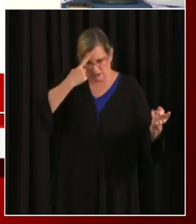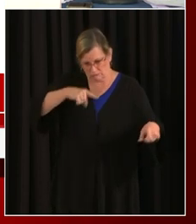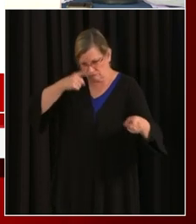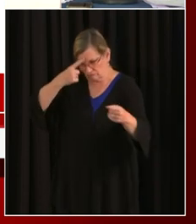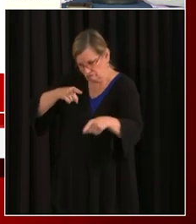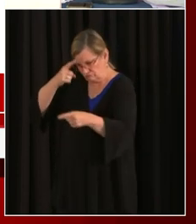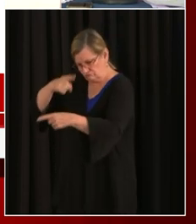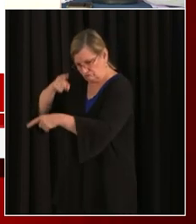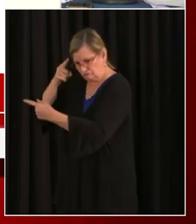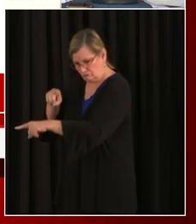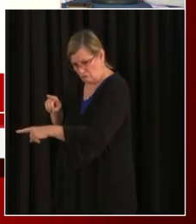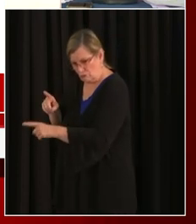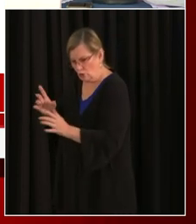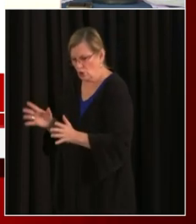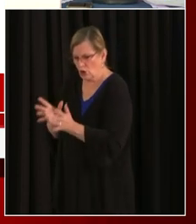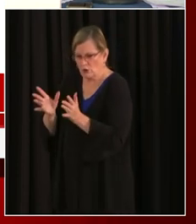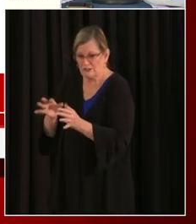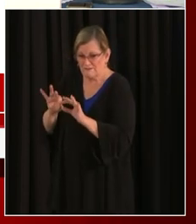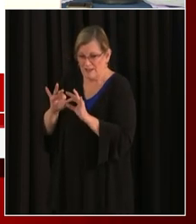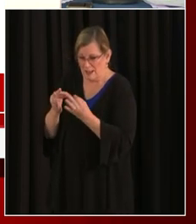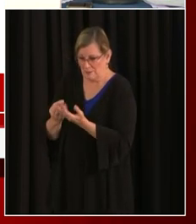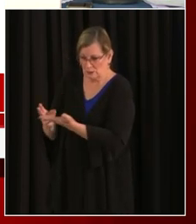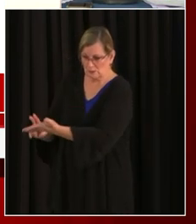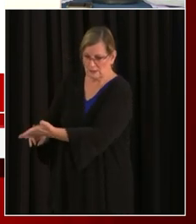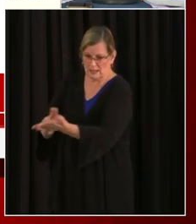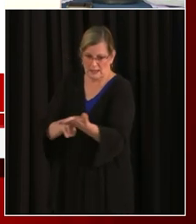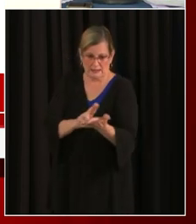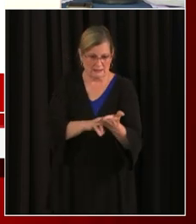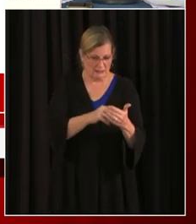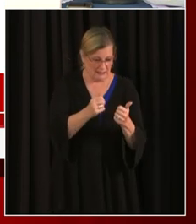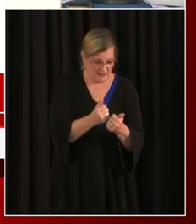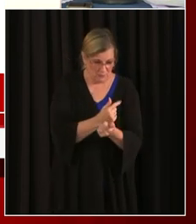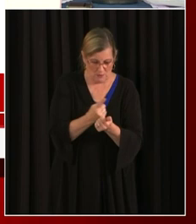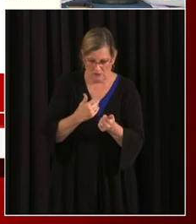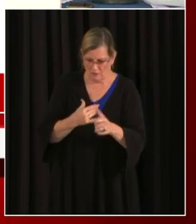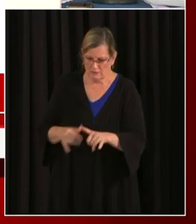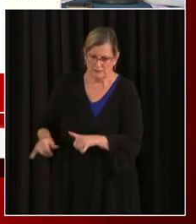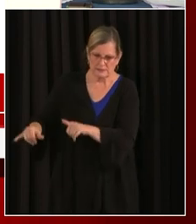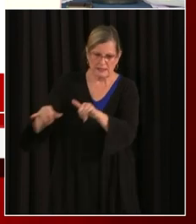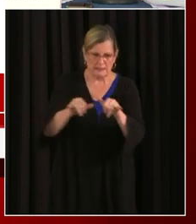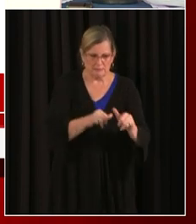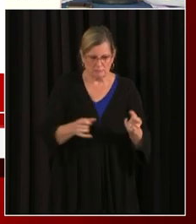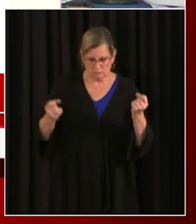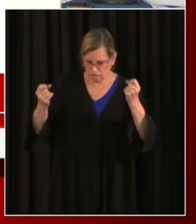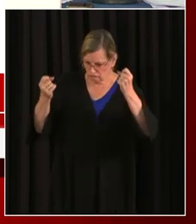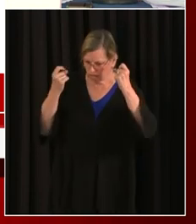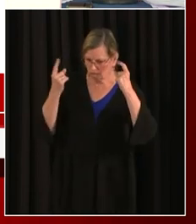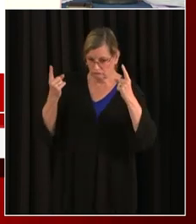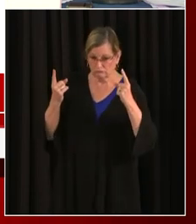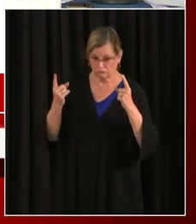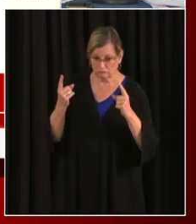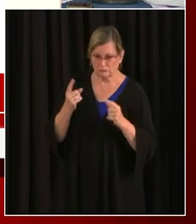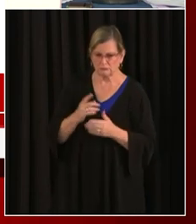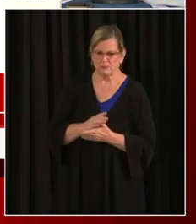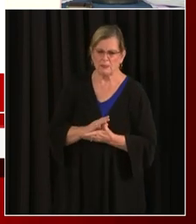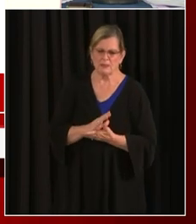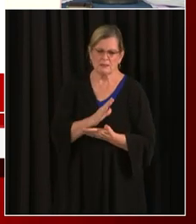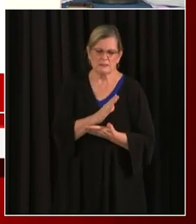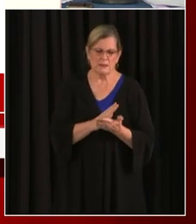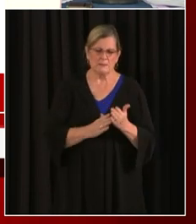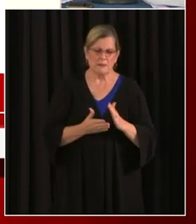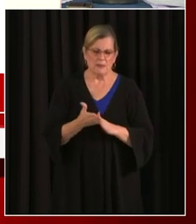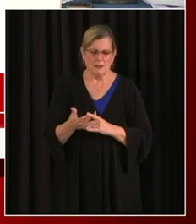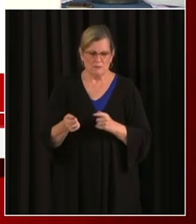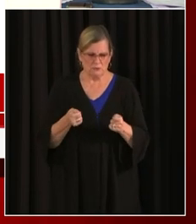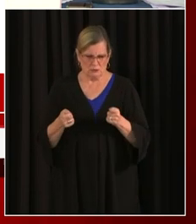to sign so that everyone understood what the protocols were. On some of the operational guidance we got from these schools that were